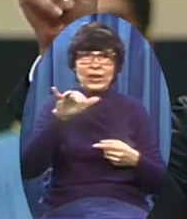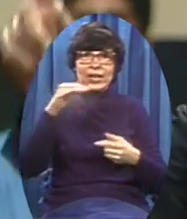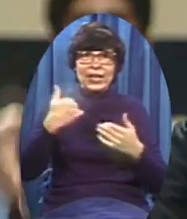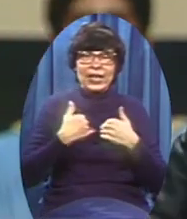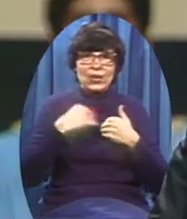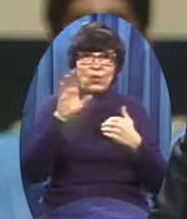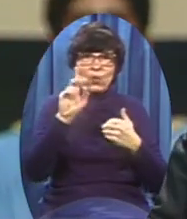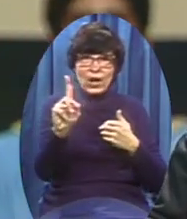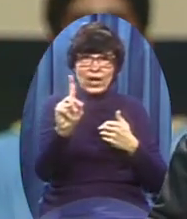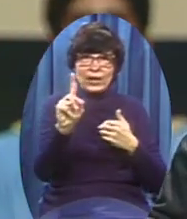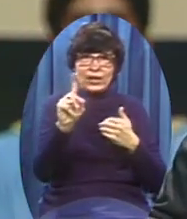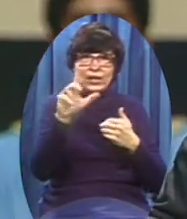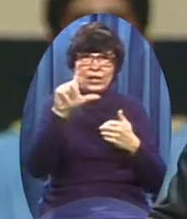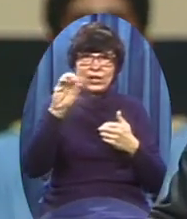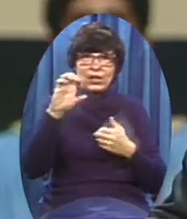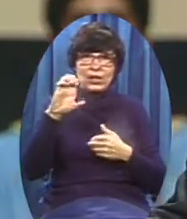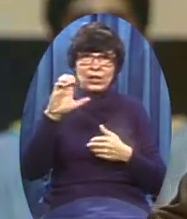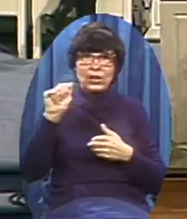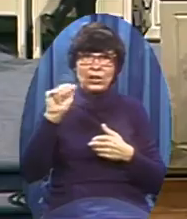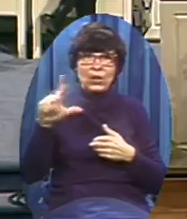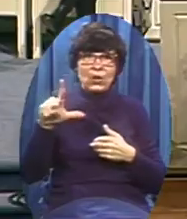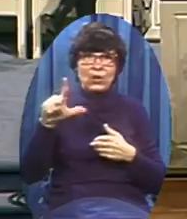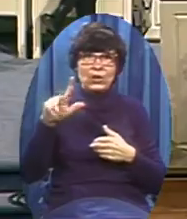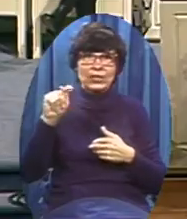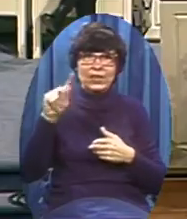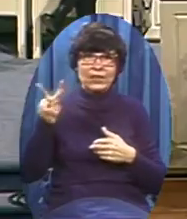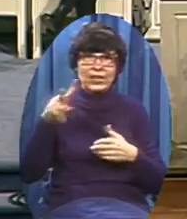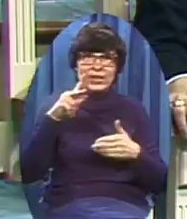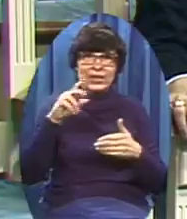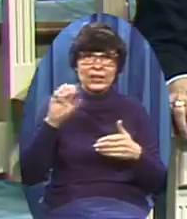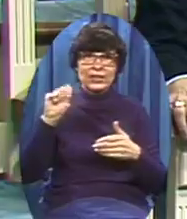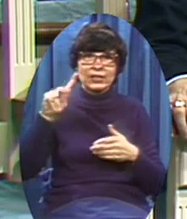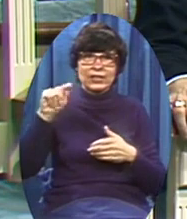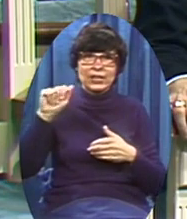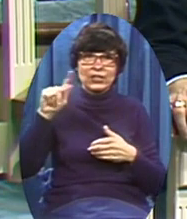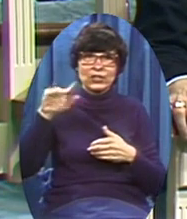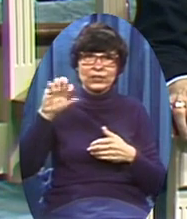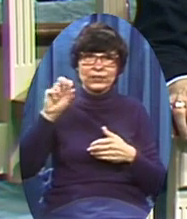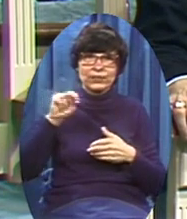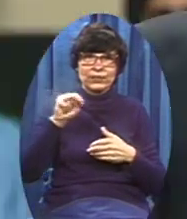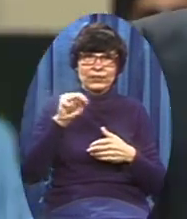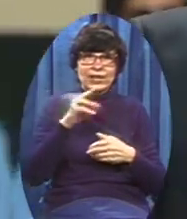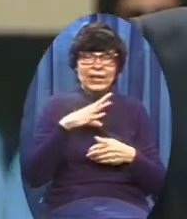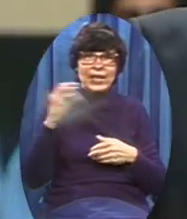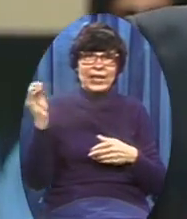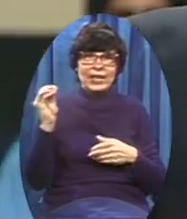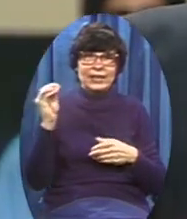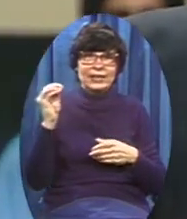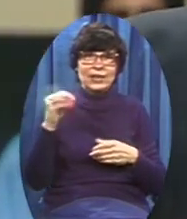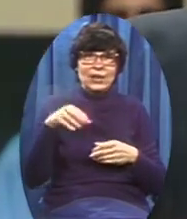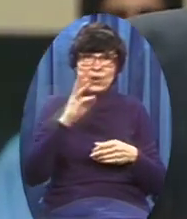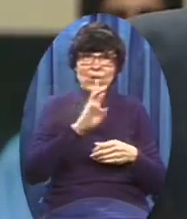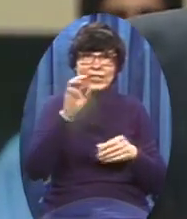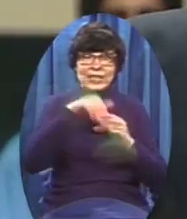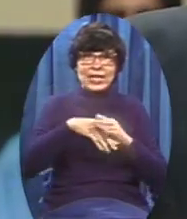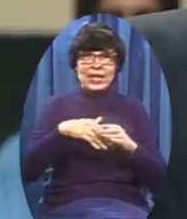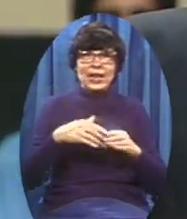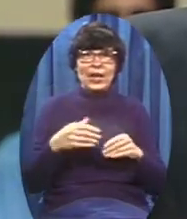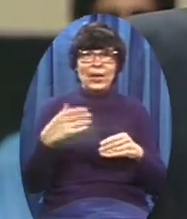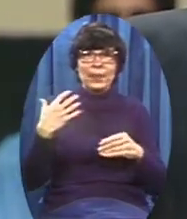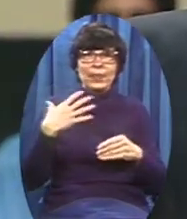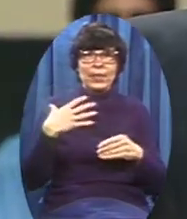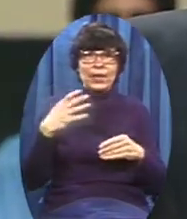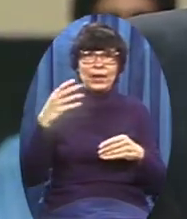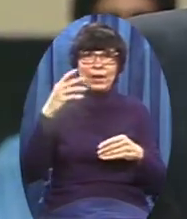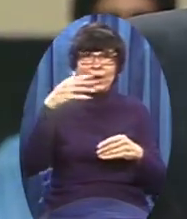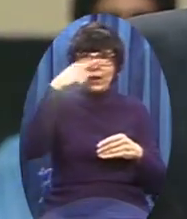It wasn't even colored, just black and white. And I remember what Brother Jerry told me. He said, Brother Harold, do you remember that?